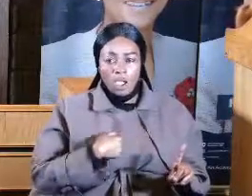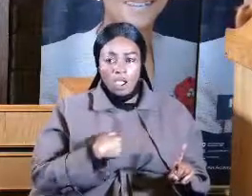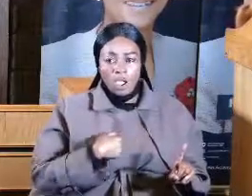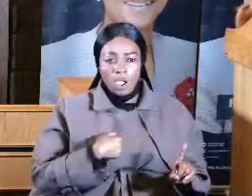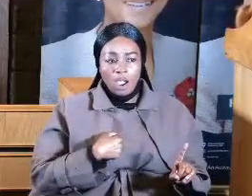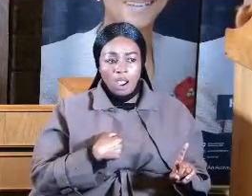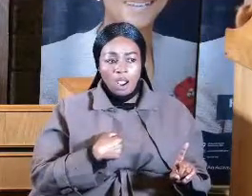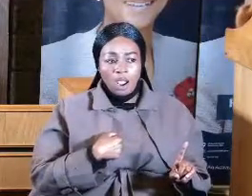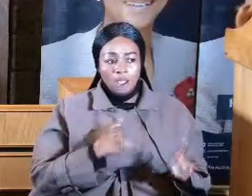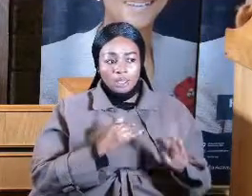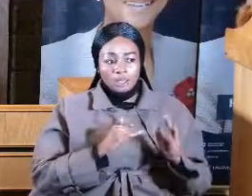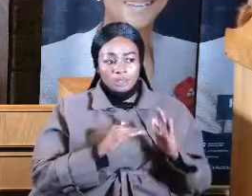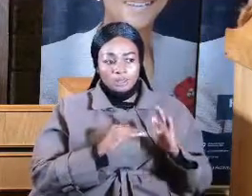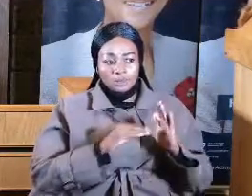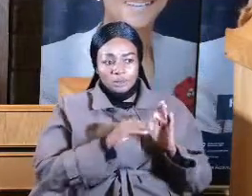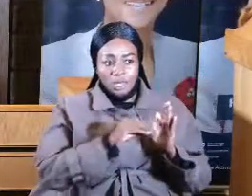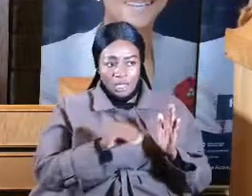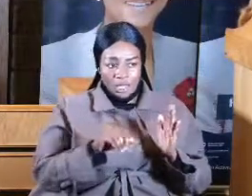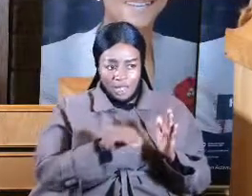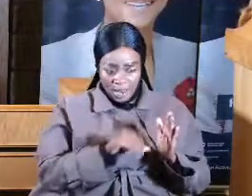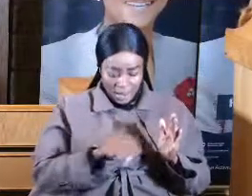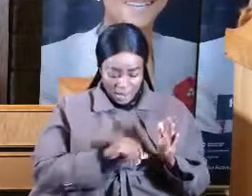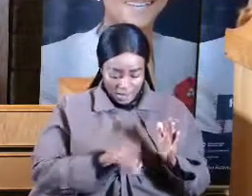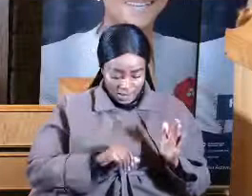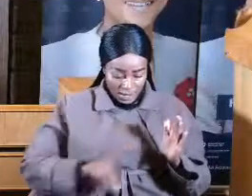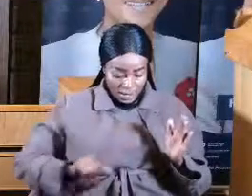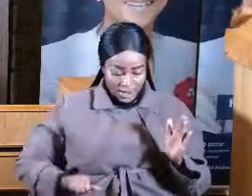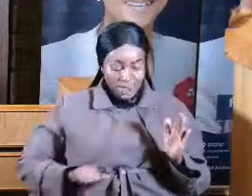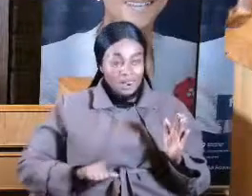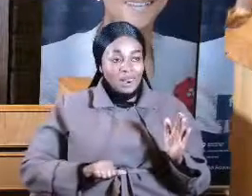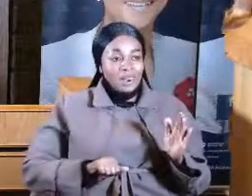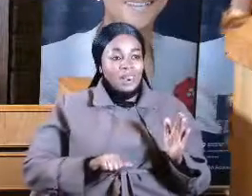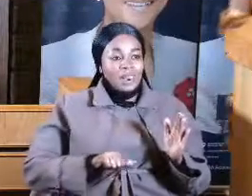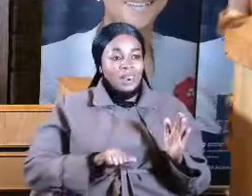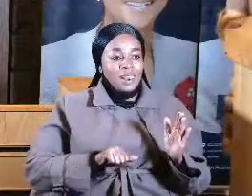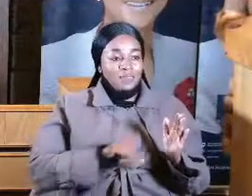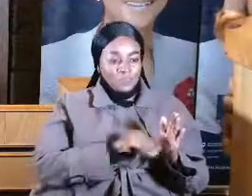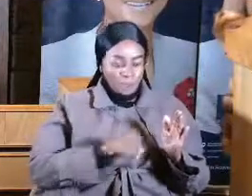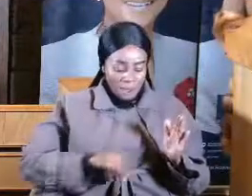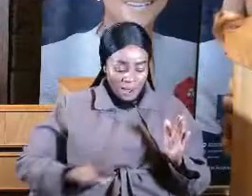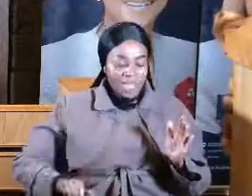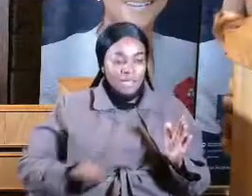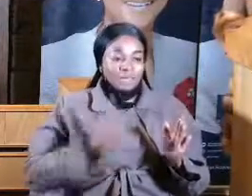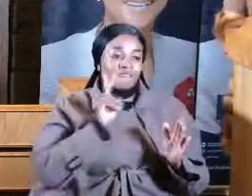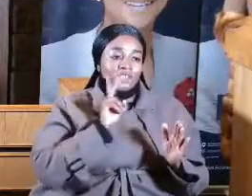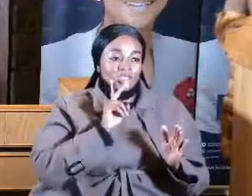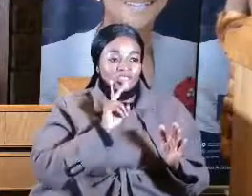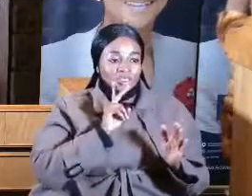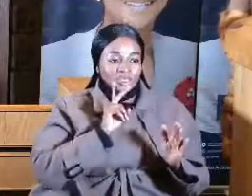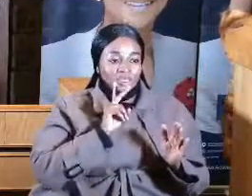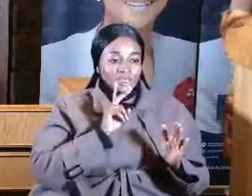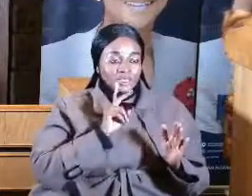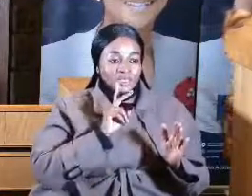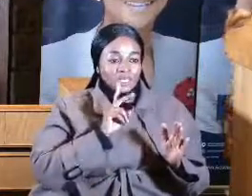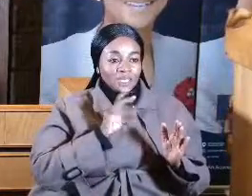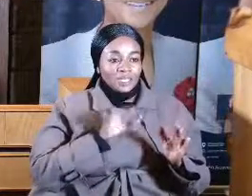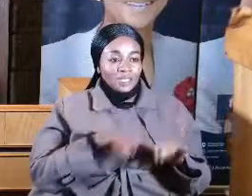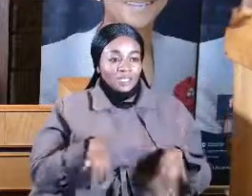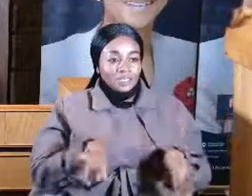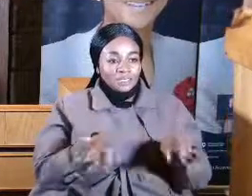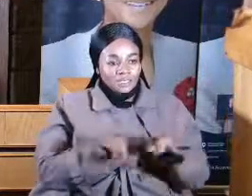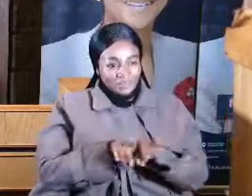reduce you to planting a miroho kamrajarete. but also exonerated me